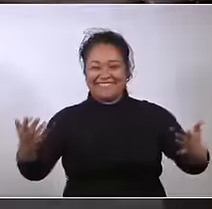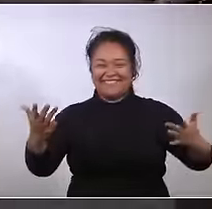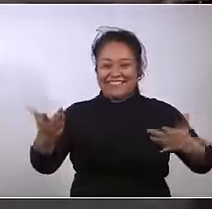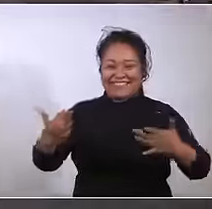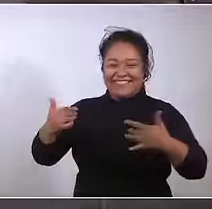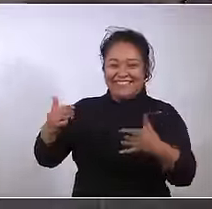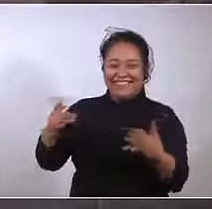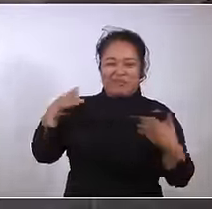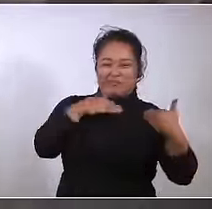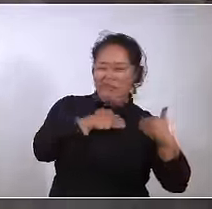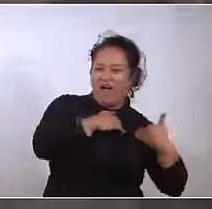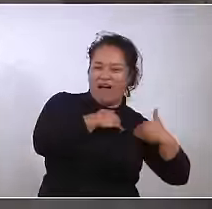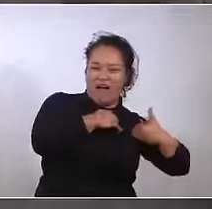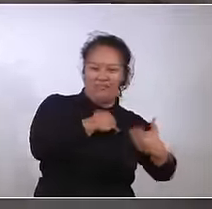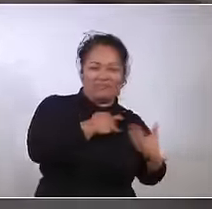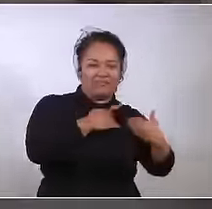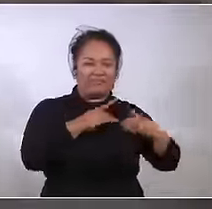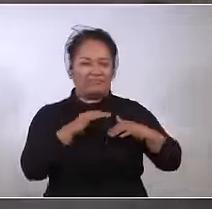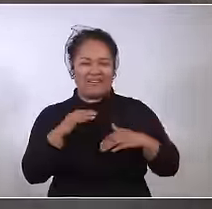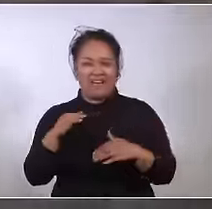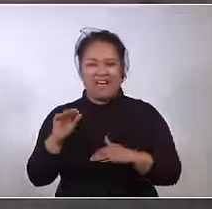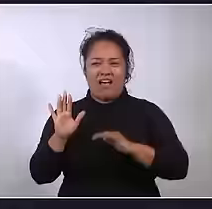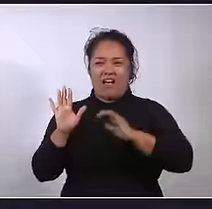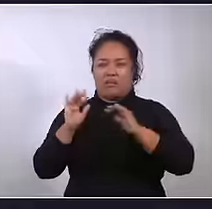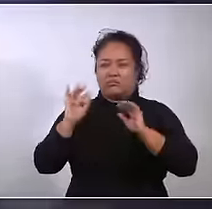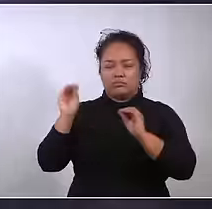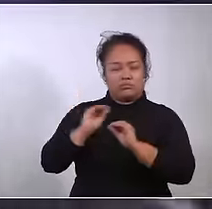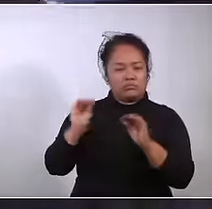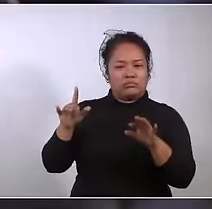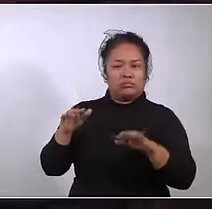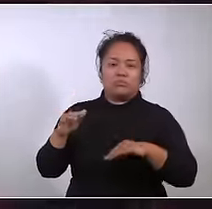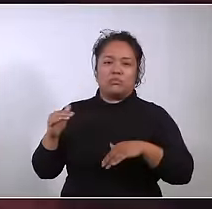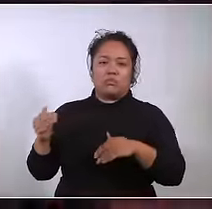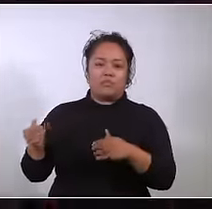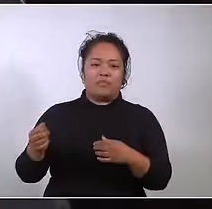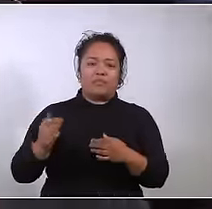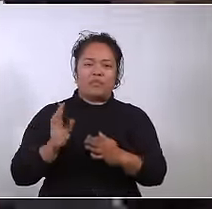Please don't care all that guilt and shame.